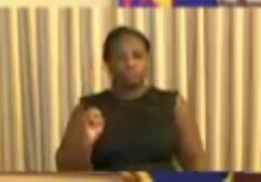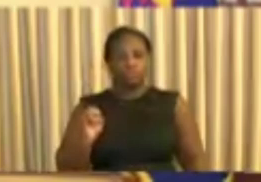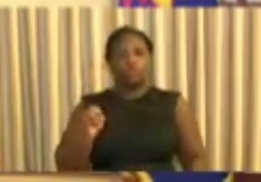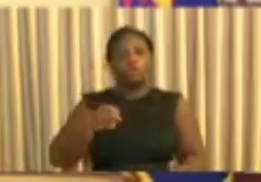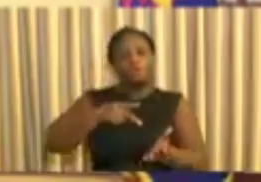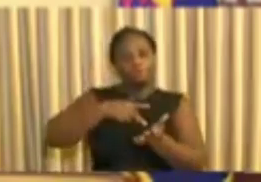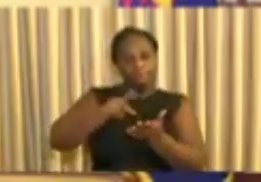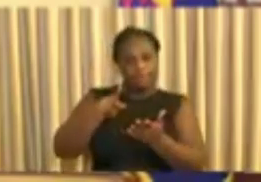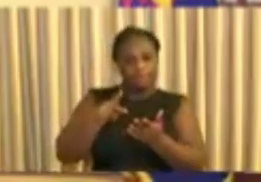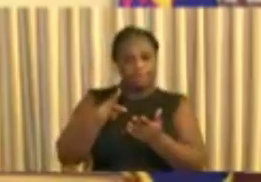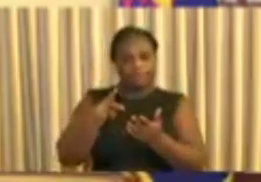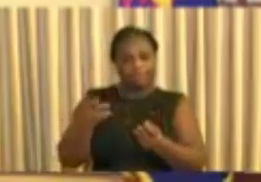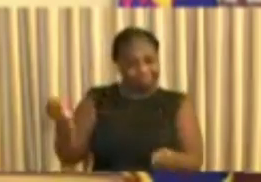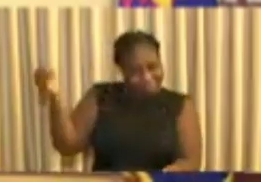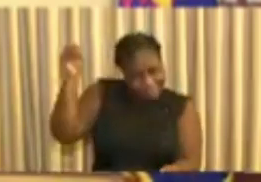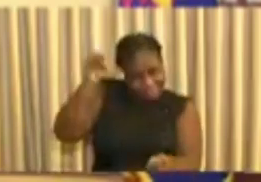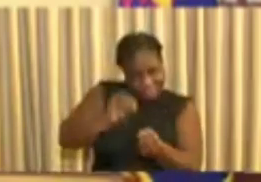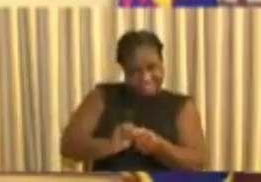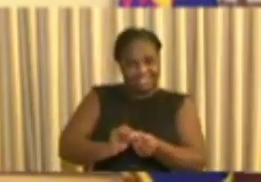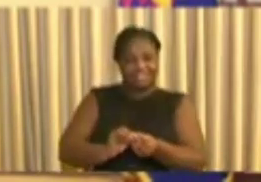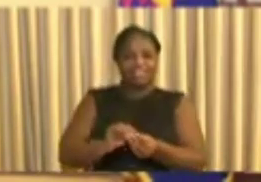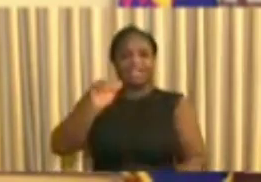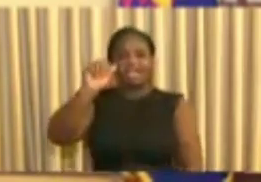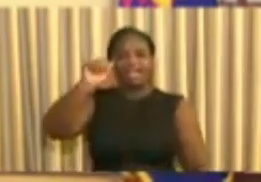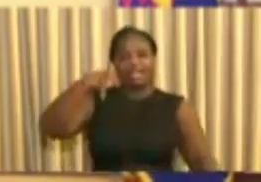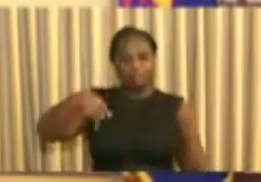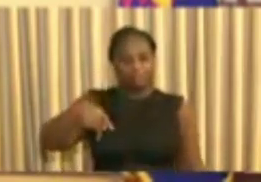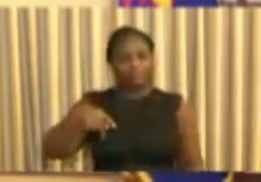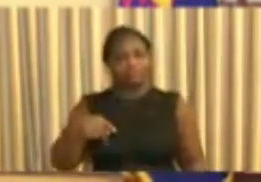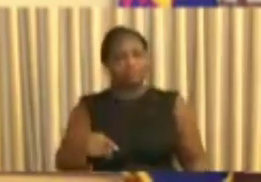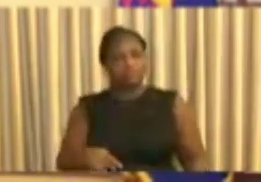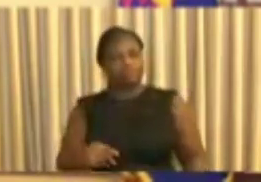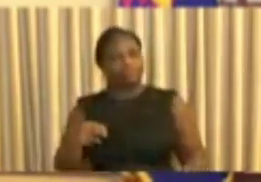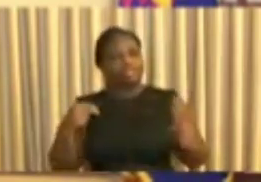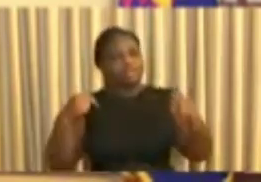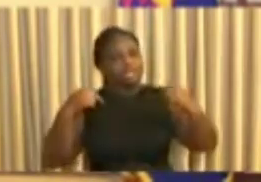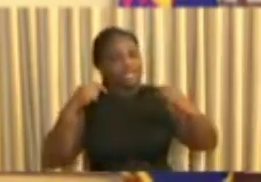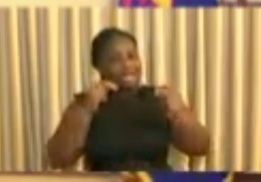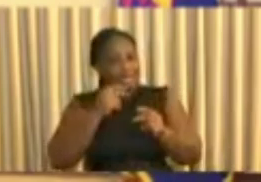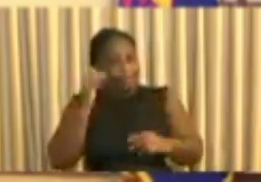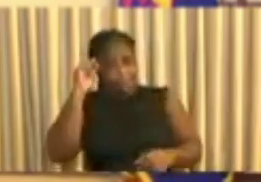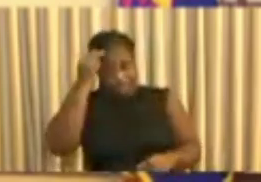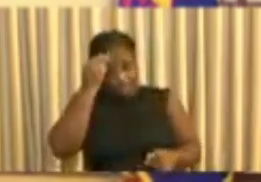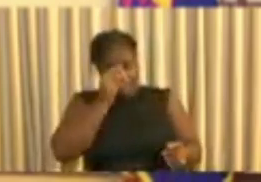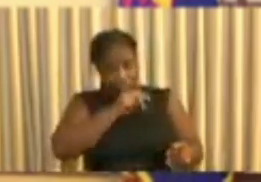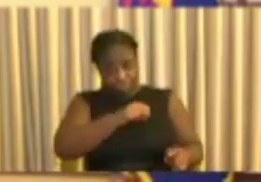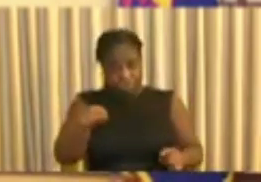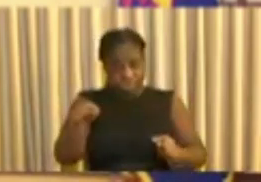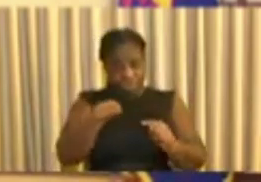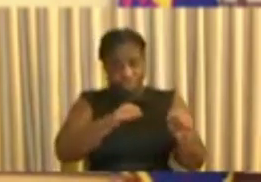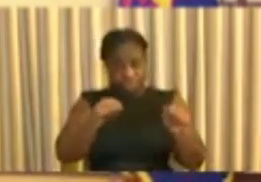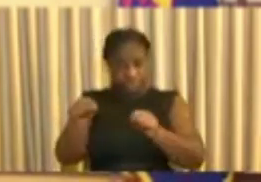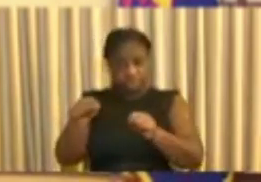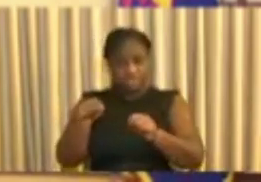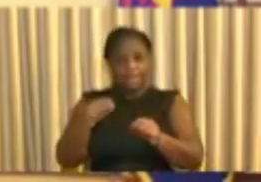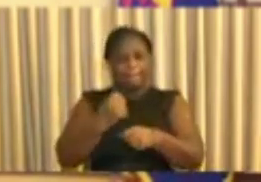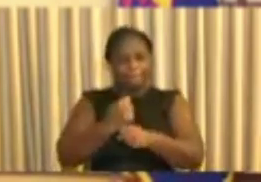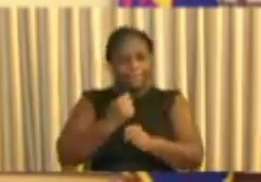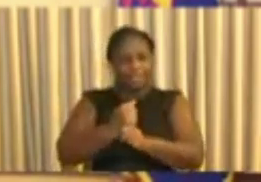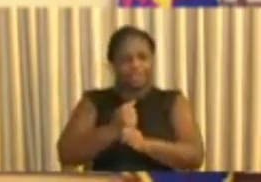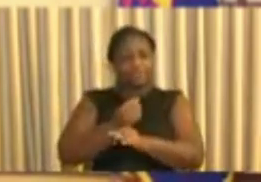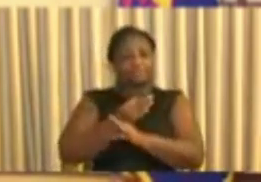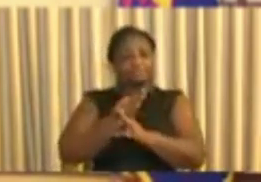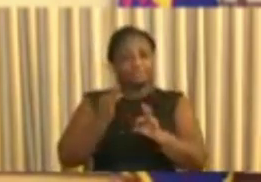paid alongside that of April. The Minister of Transport is also making available for